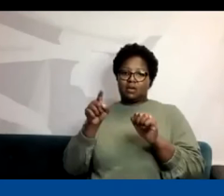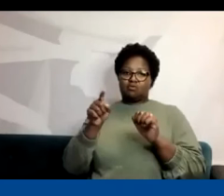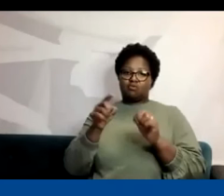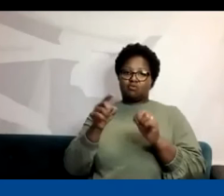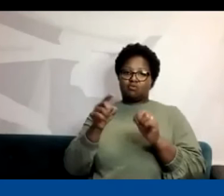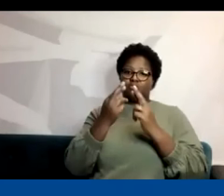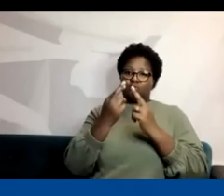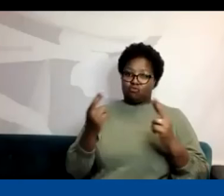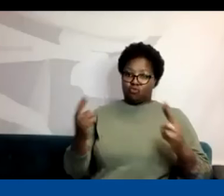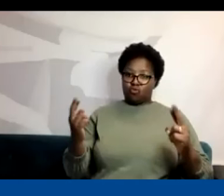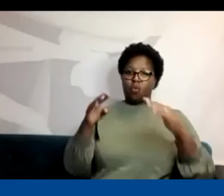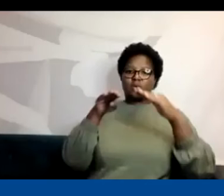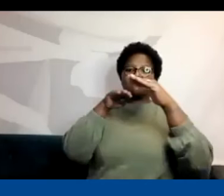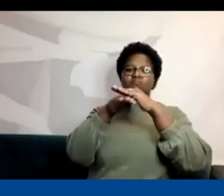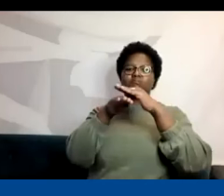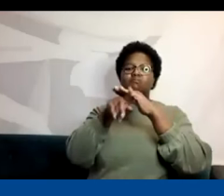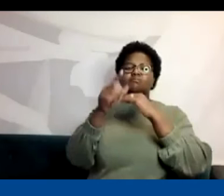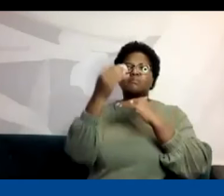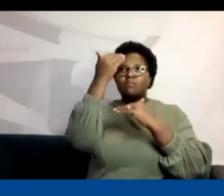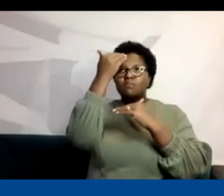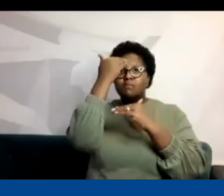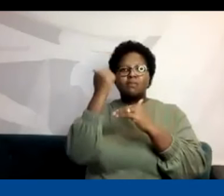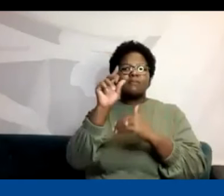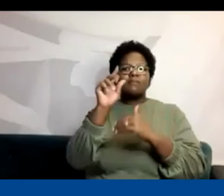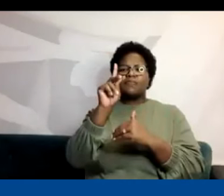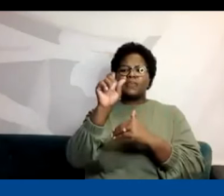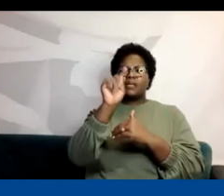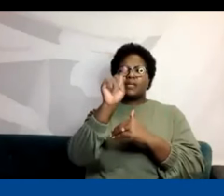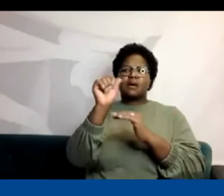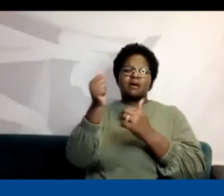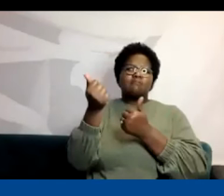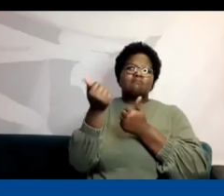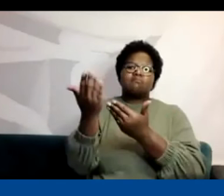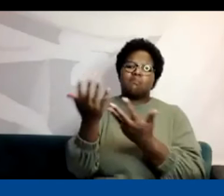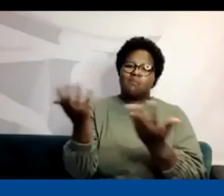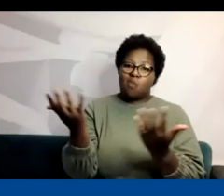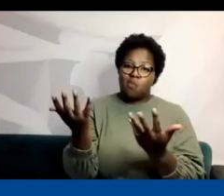about what the Disability Thrive Initiative has to offer. With that, I will thank you.